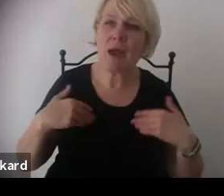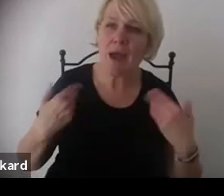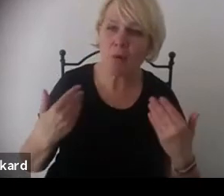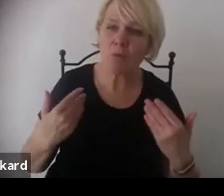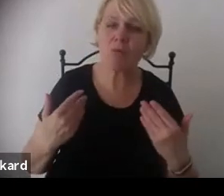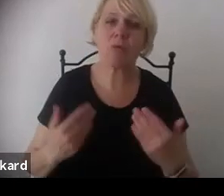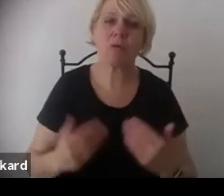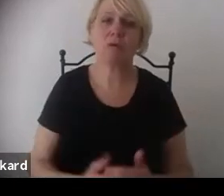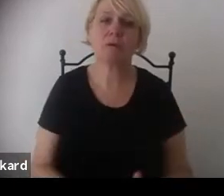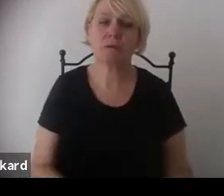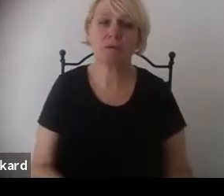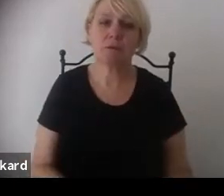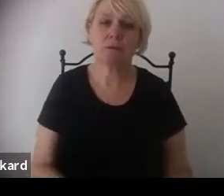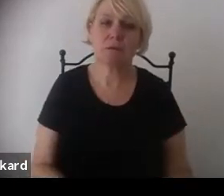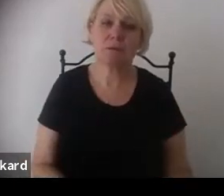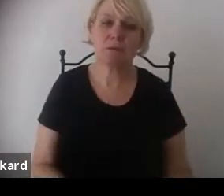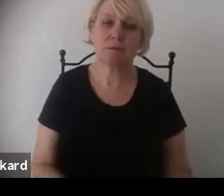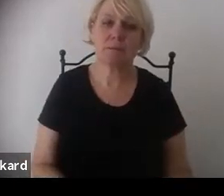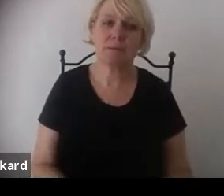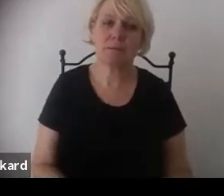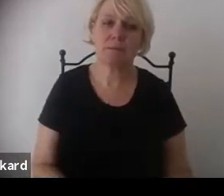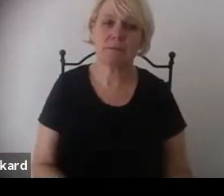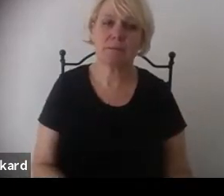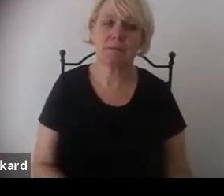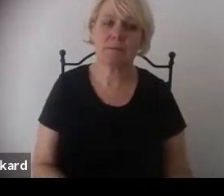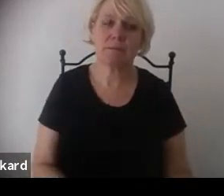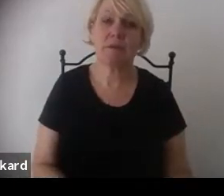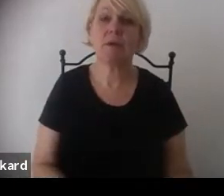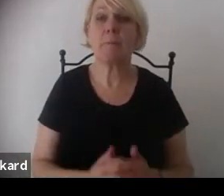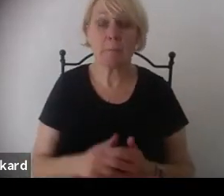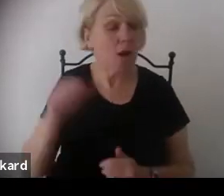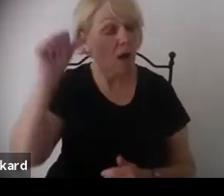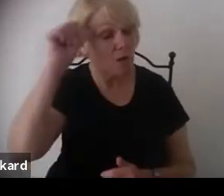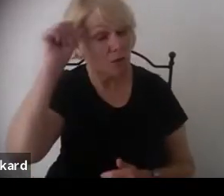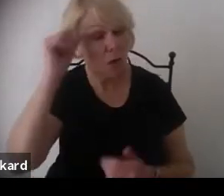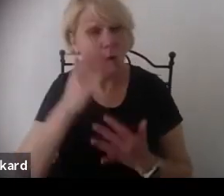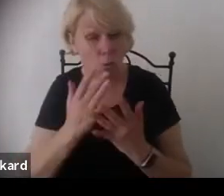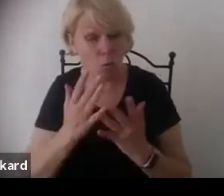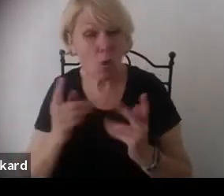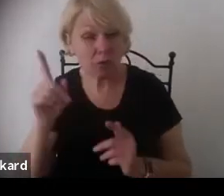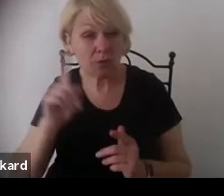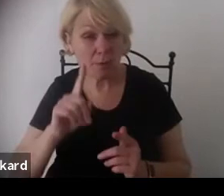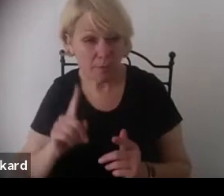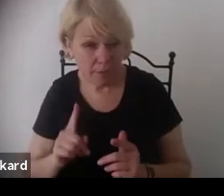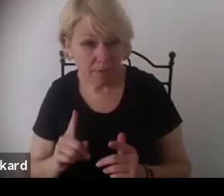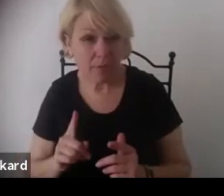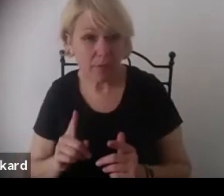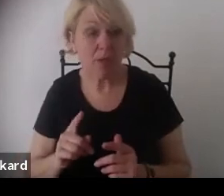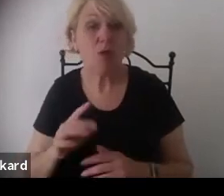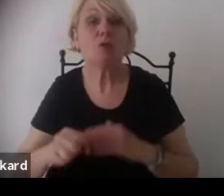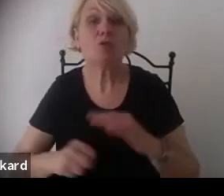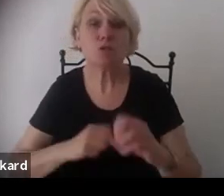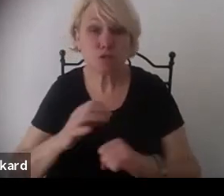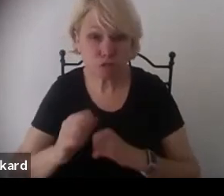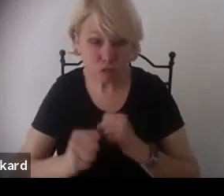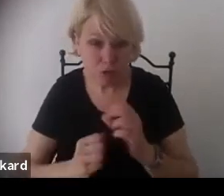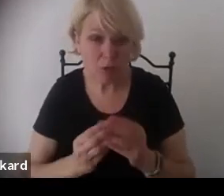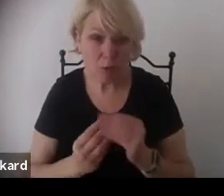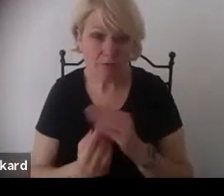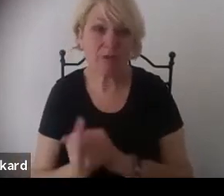But I think we are aware many people have been and probably still continue to struggle with the